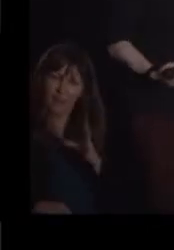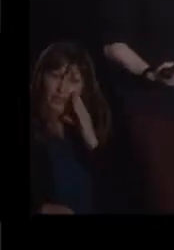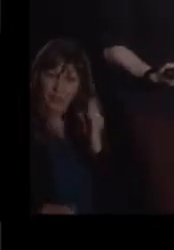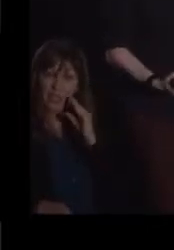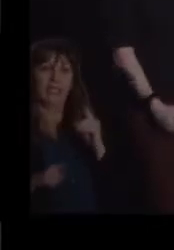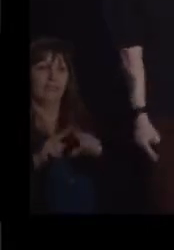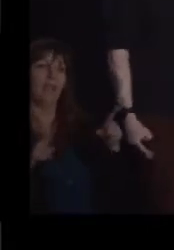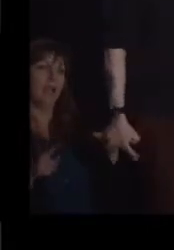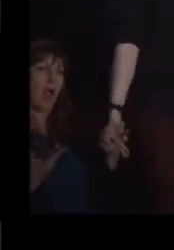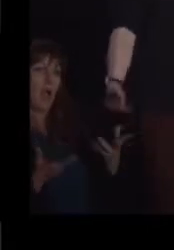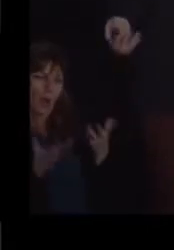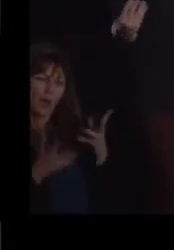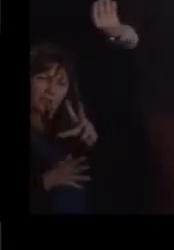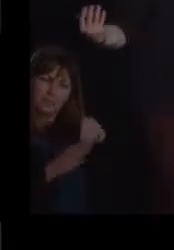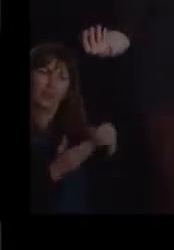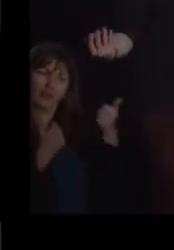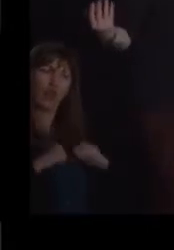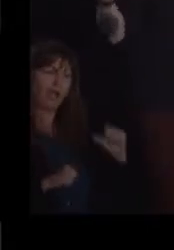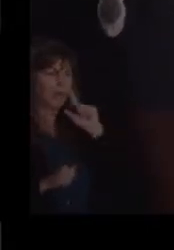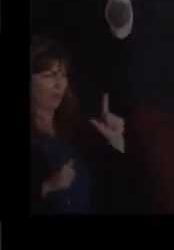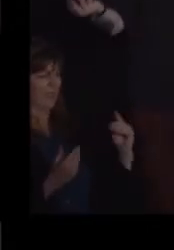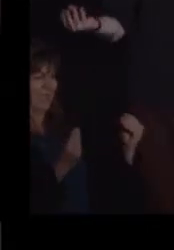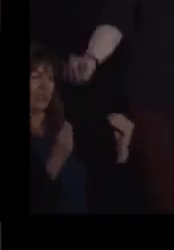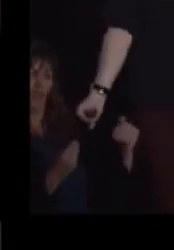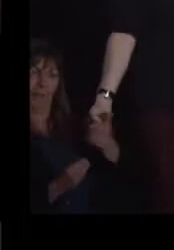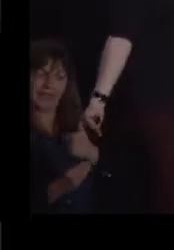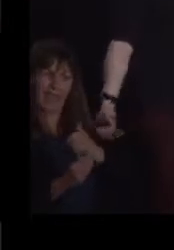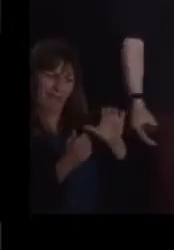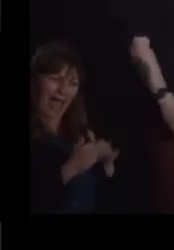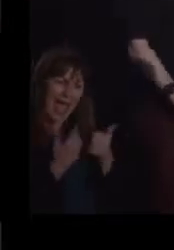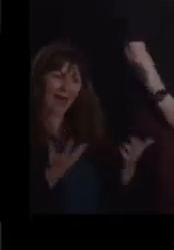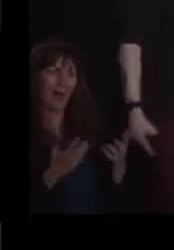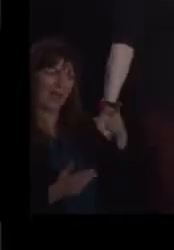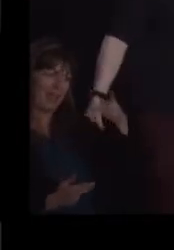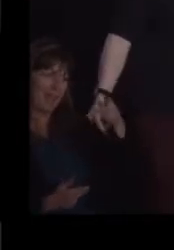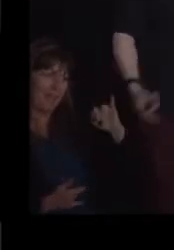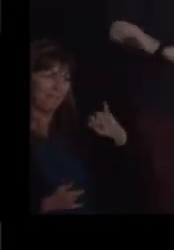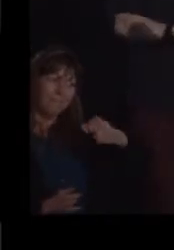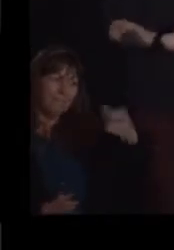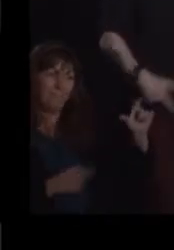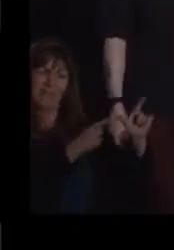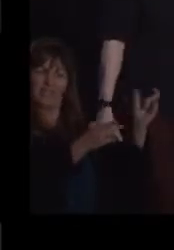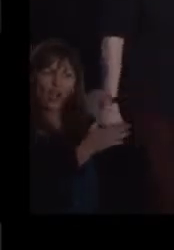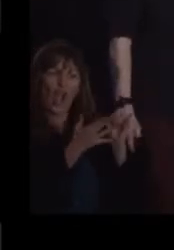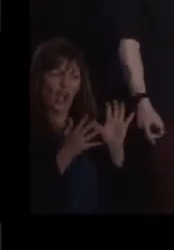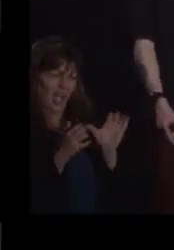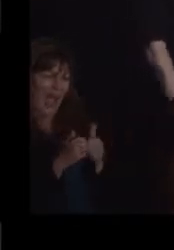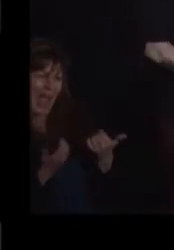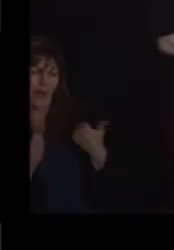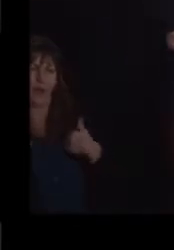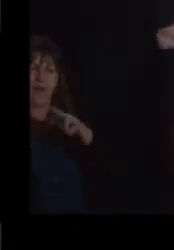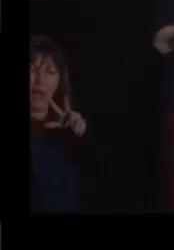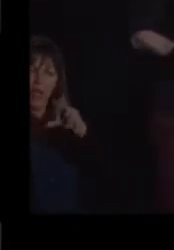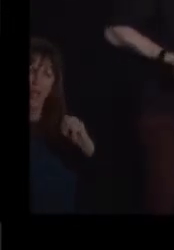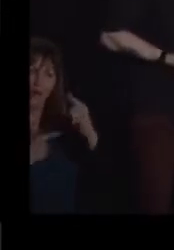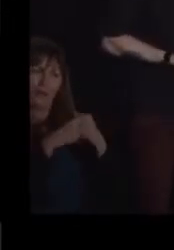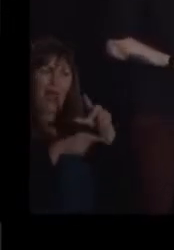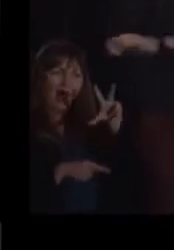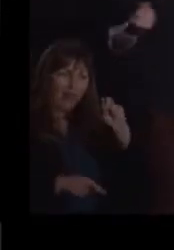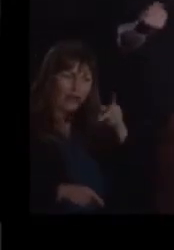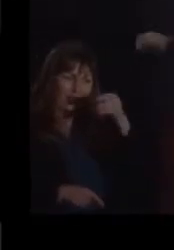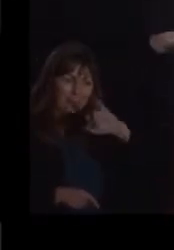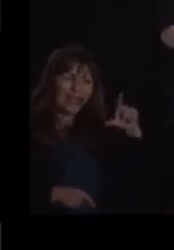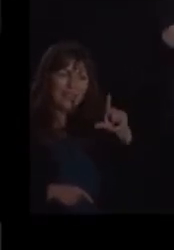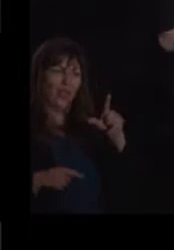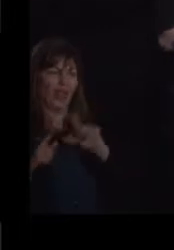I just started teaching myself, just, I don't know, how do you do it? Just fire up Photoshop, make 32 by 32 pixels thing, and just start playing,